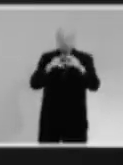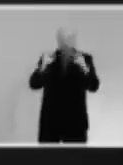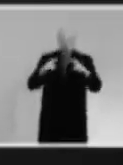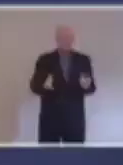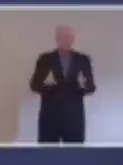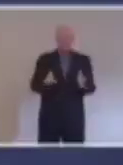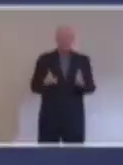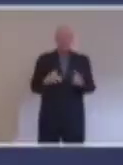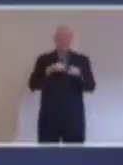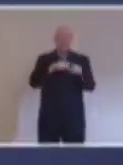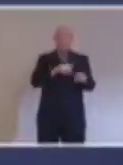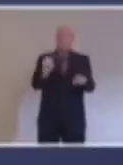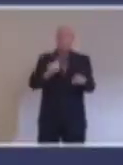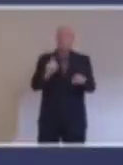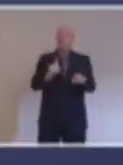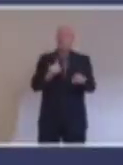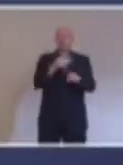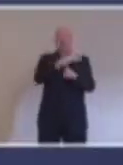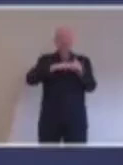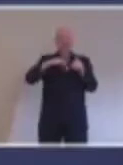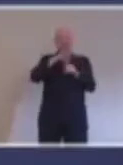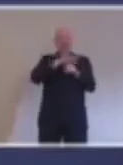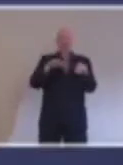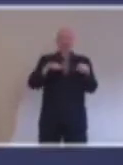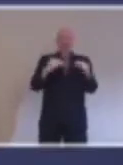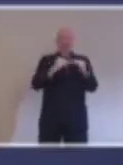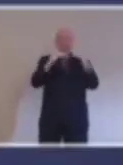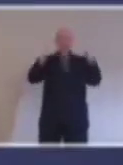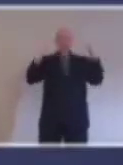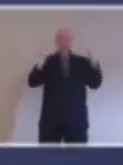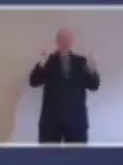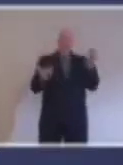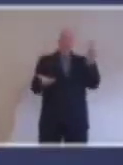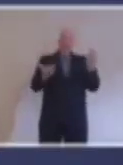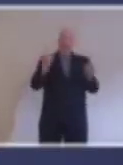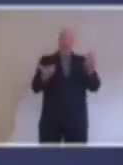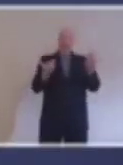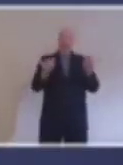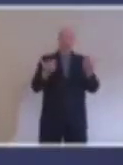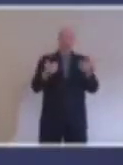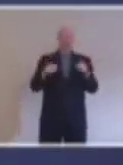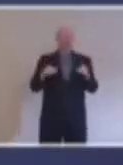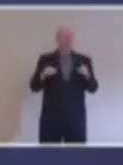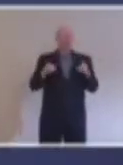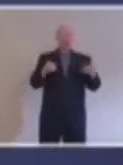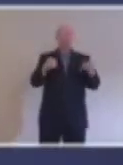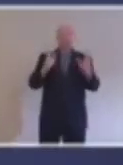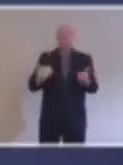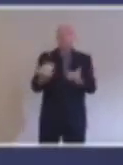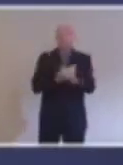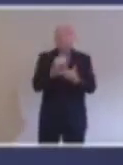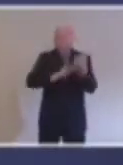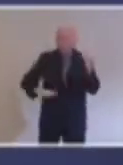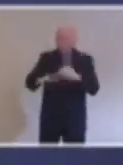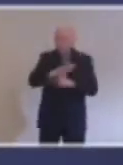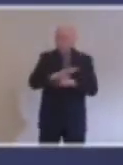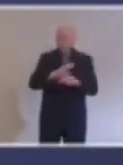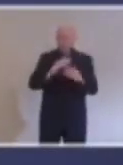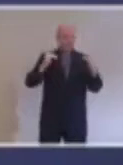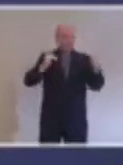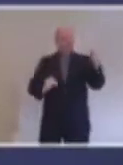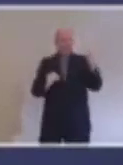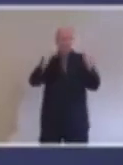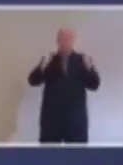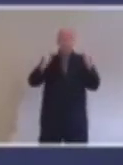projects agency. When I talk about levelling up, I mean making the streets safer for everyone. And when I talk about levelling up, I mean not just